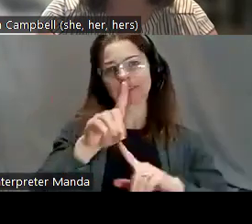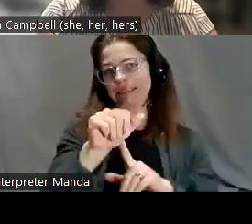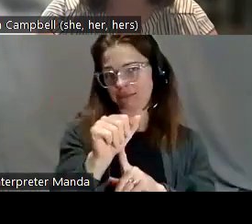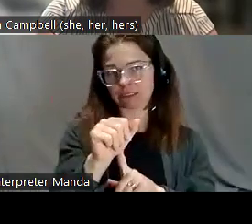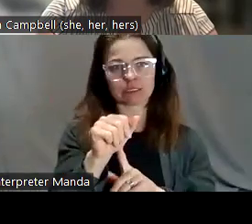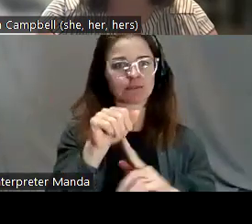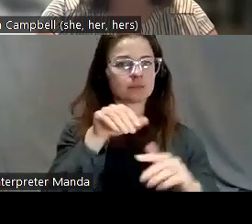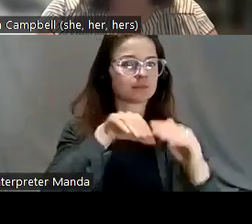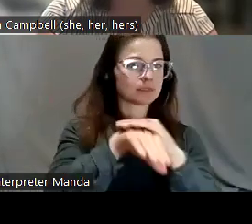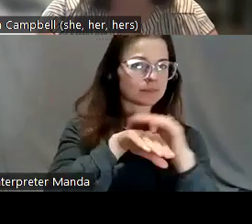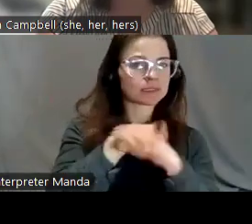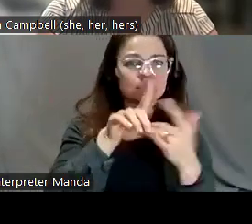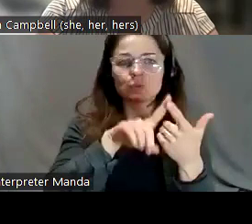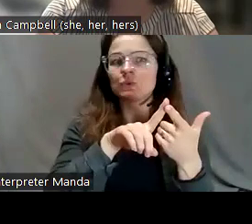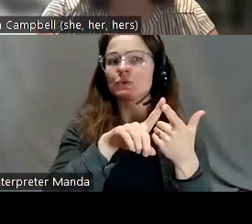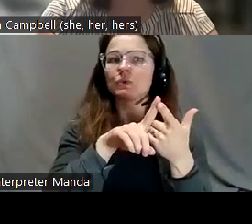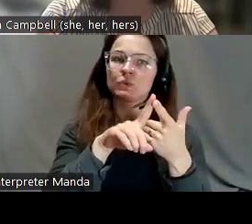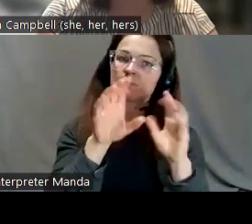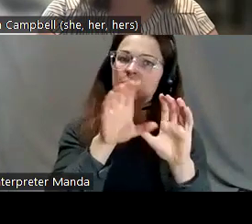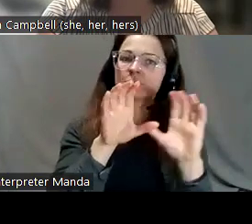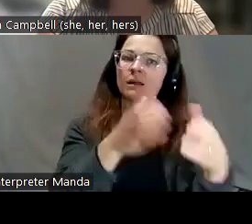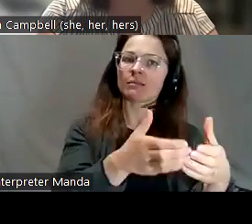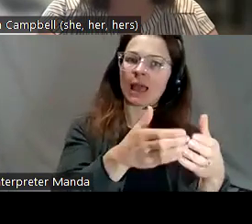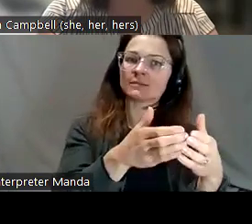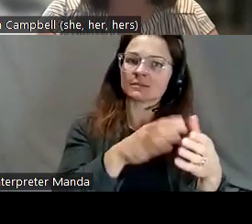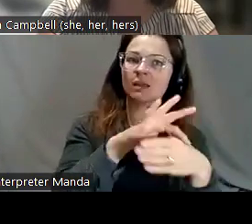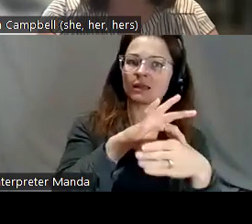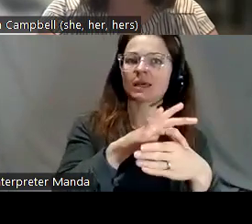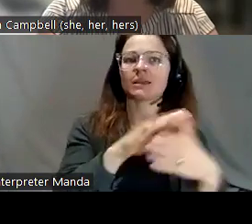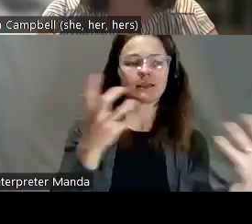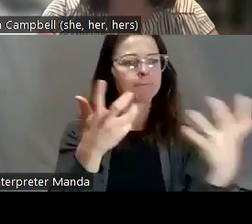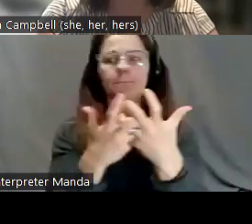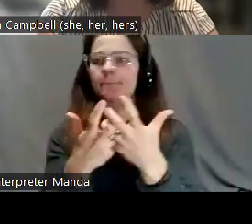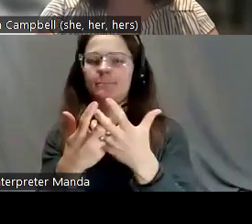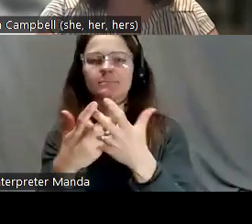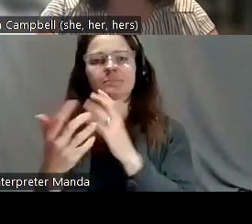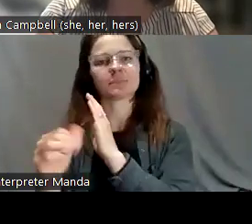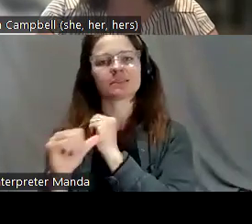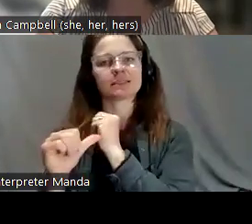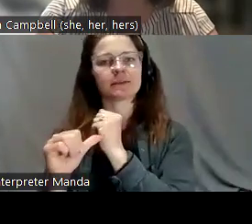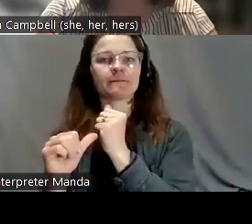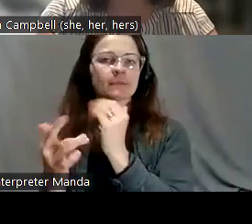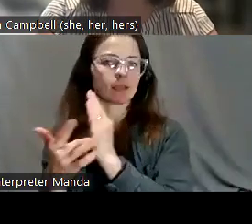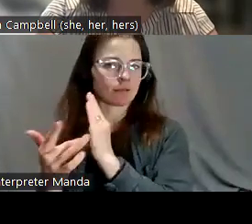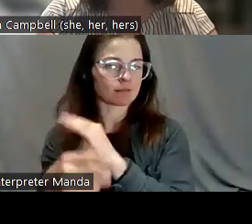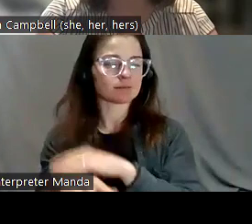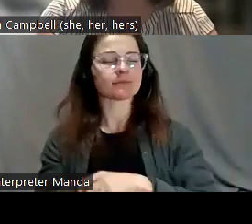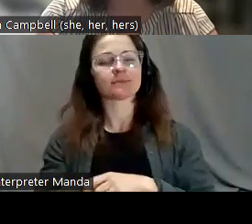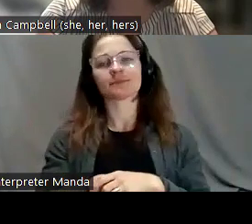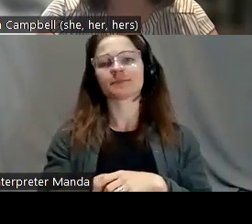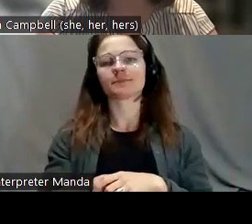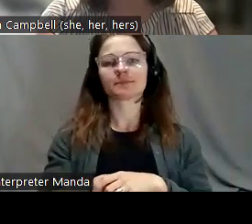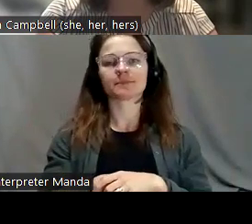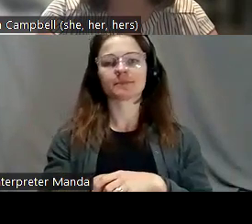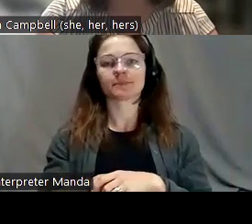to course content in formats that are compatible with assistive technology. We find that